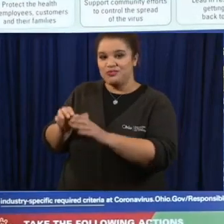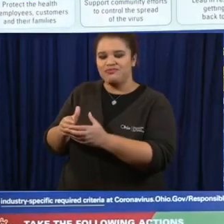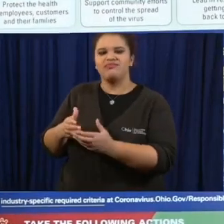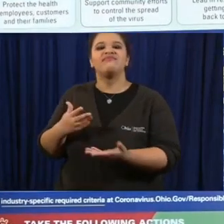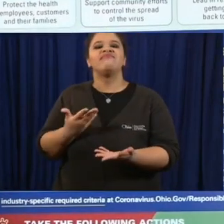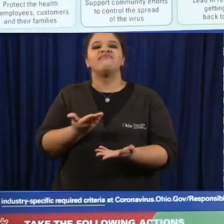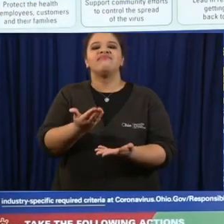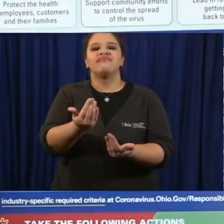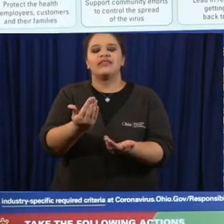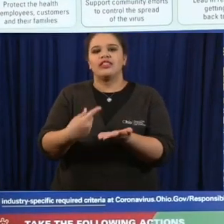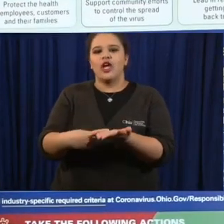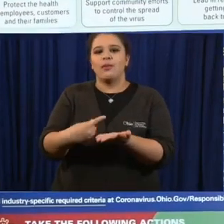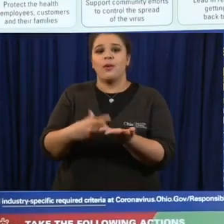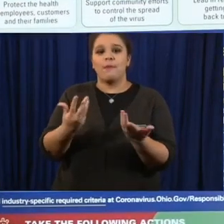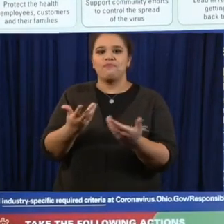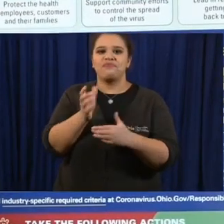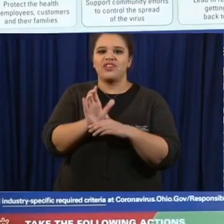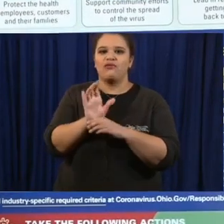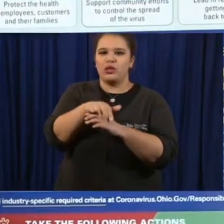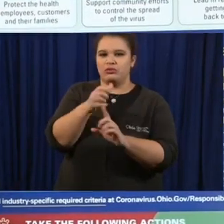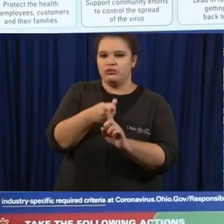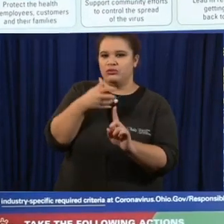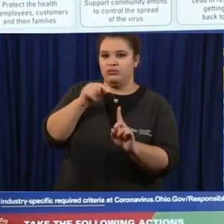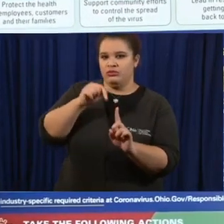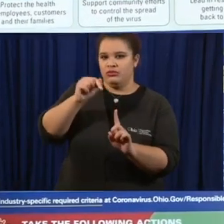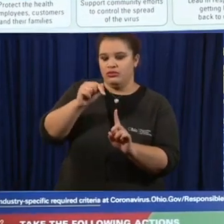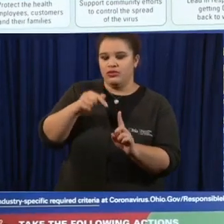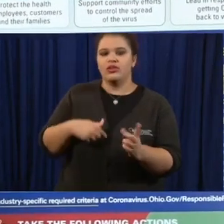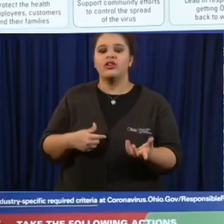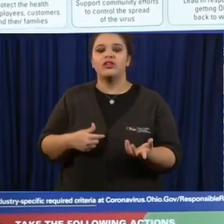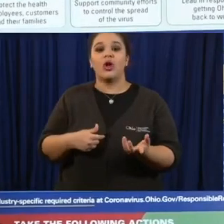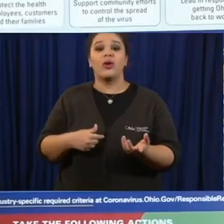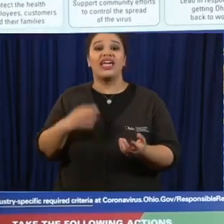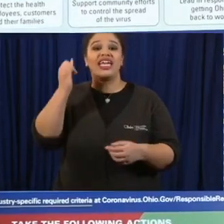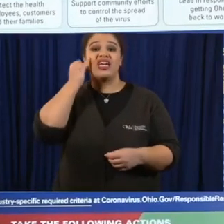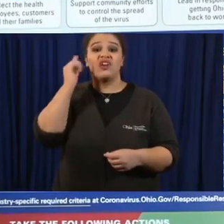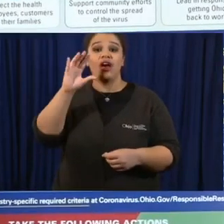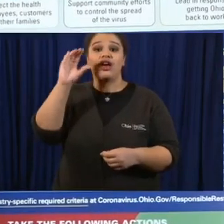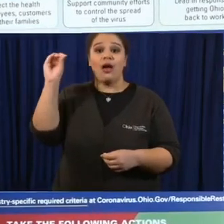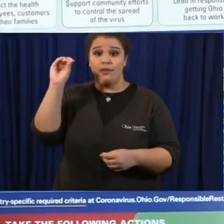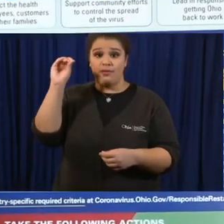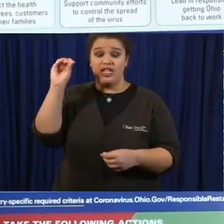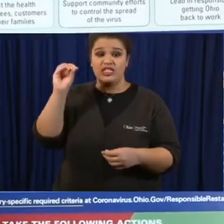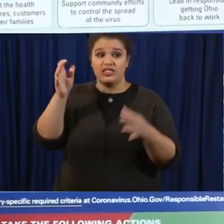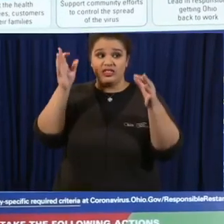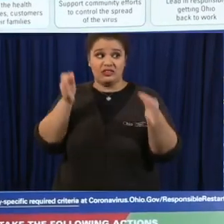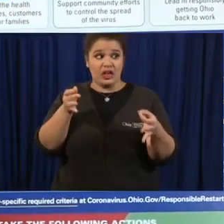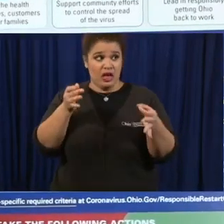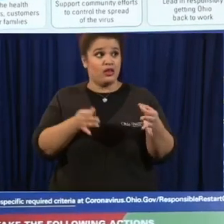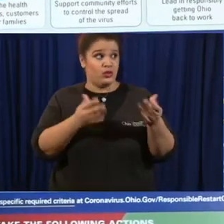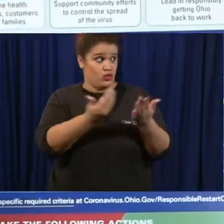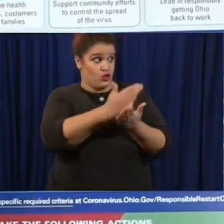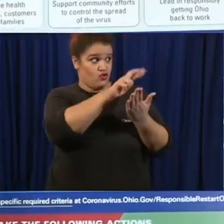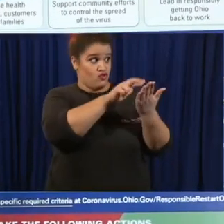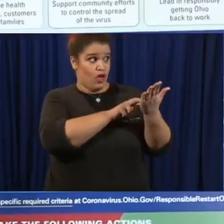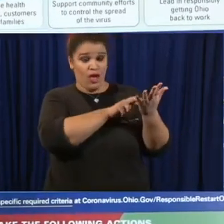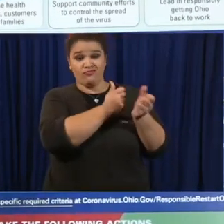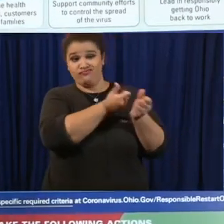enforcement. Do companies face a second-degree misdemeanor if they're not following these